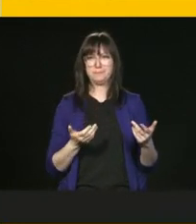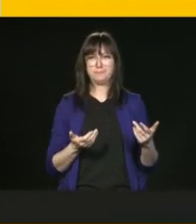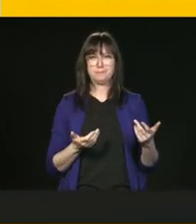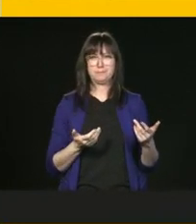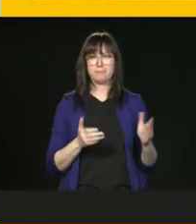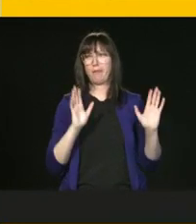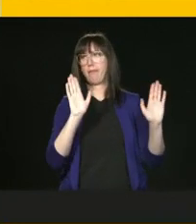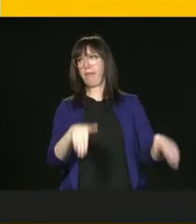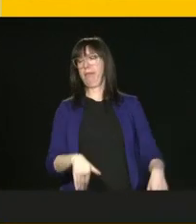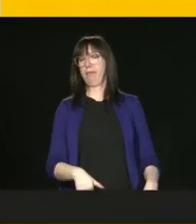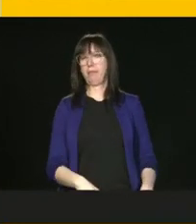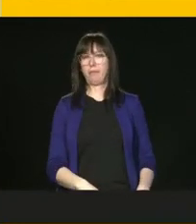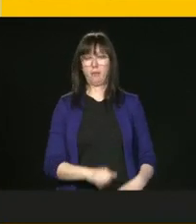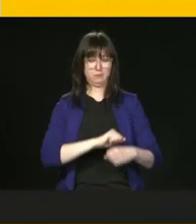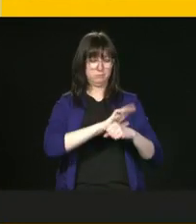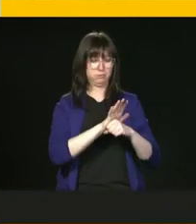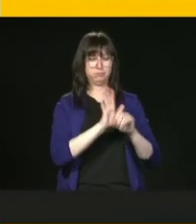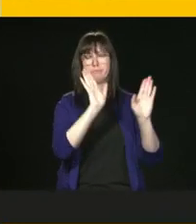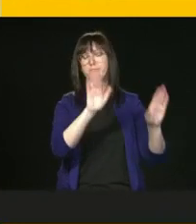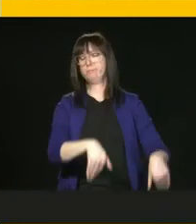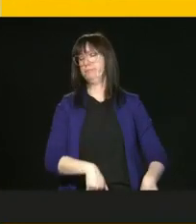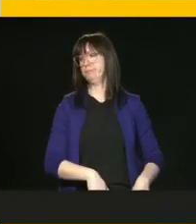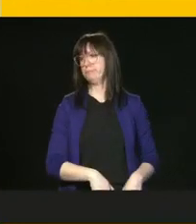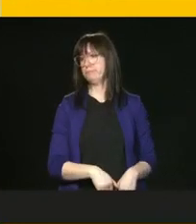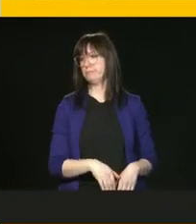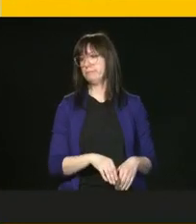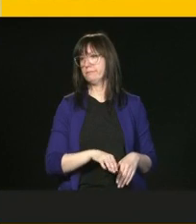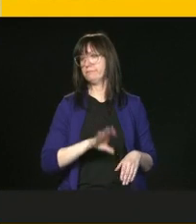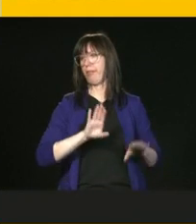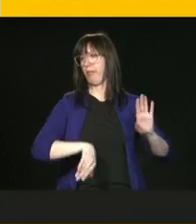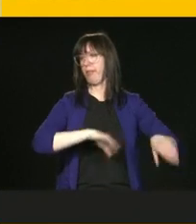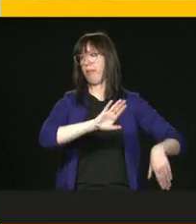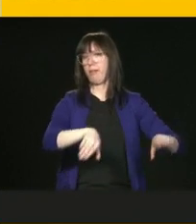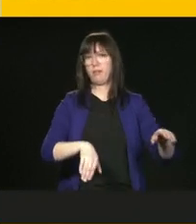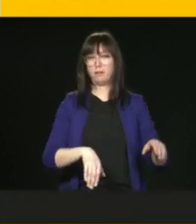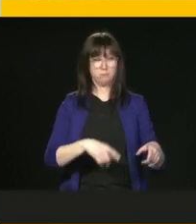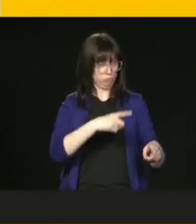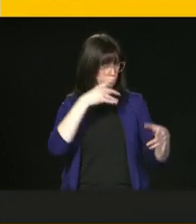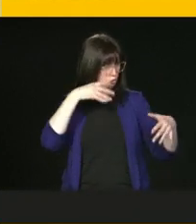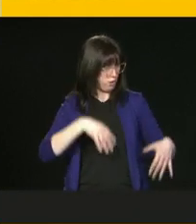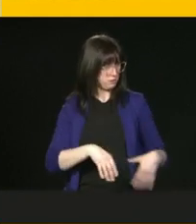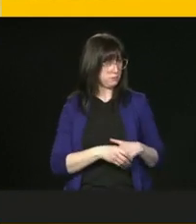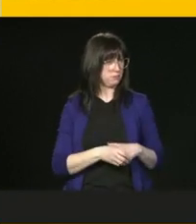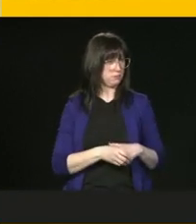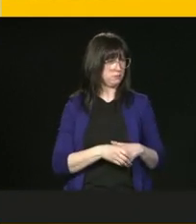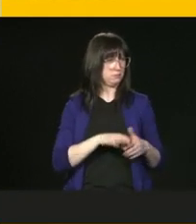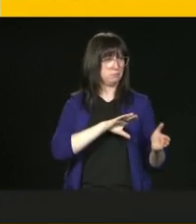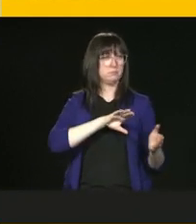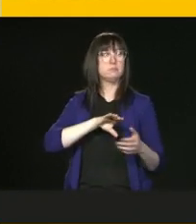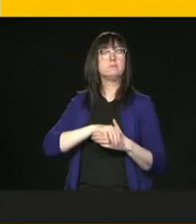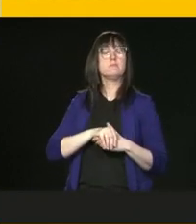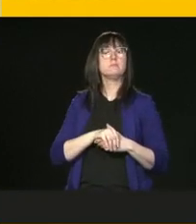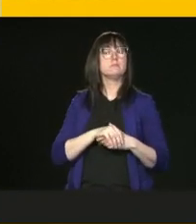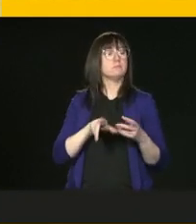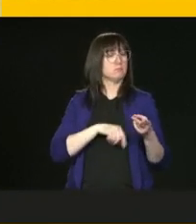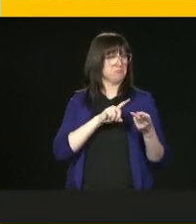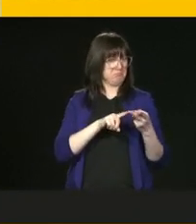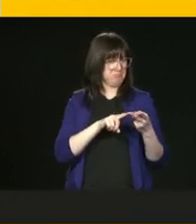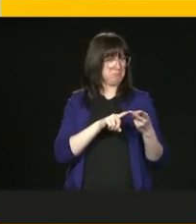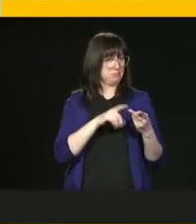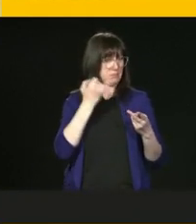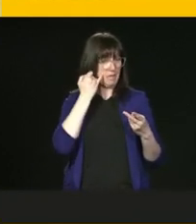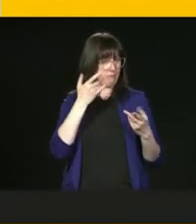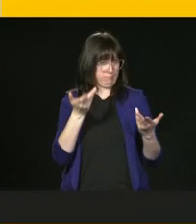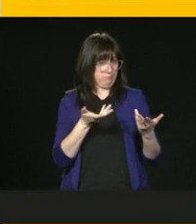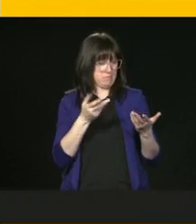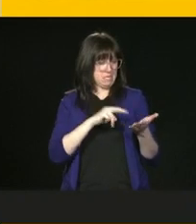paying any attention to the advice they're being given. Do you find it shocking to see that? And does that mean that